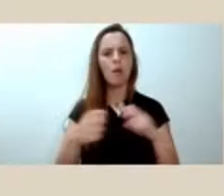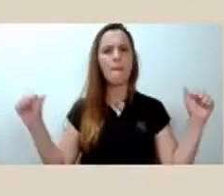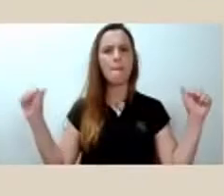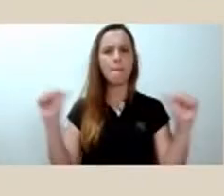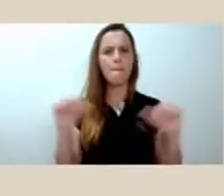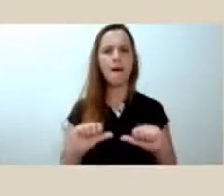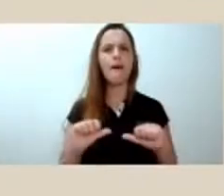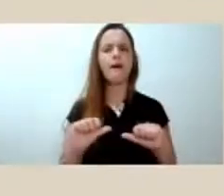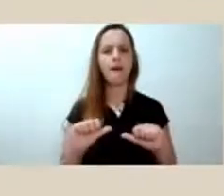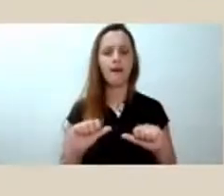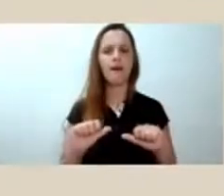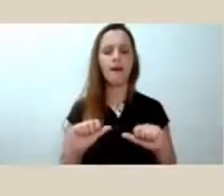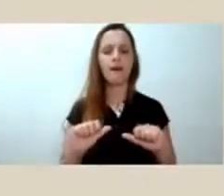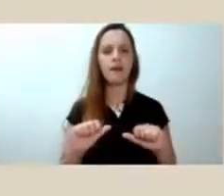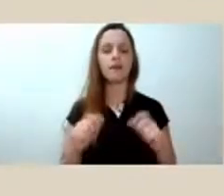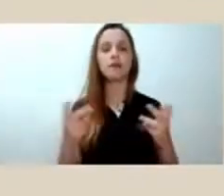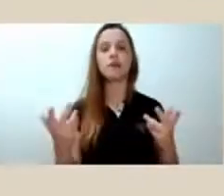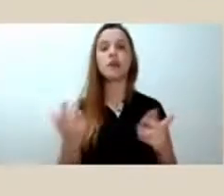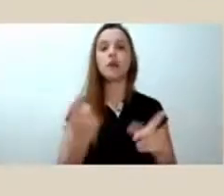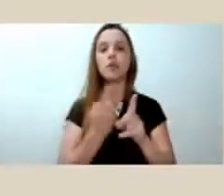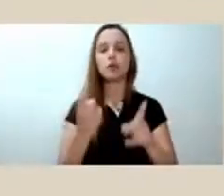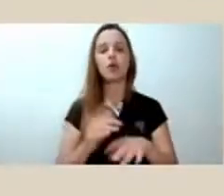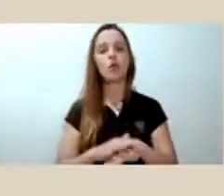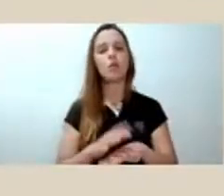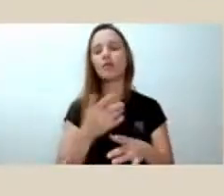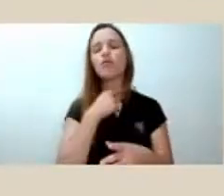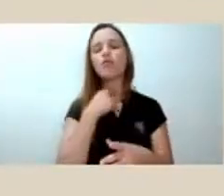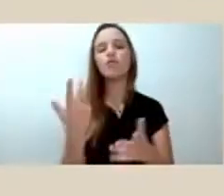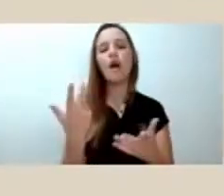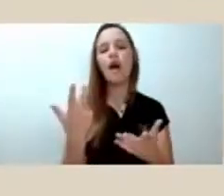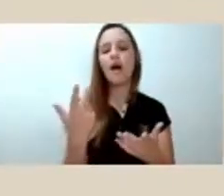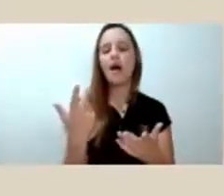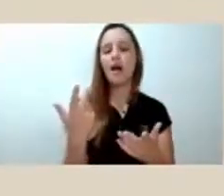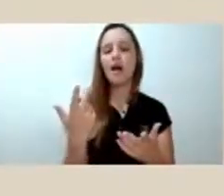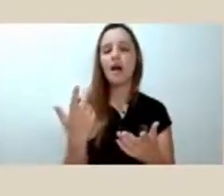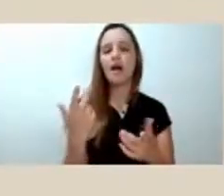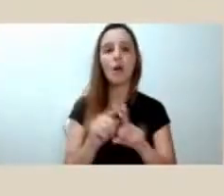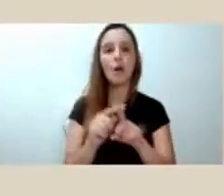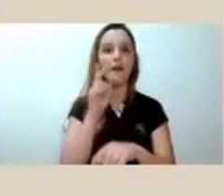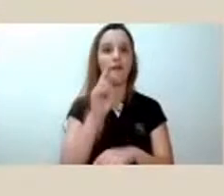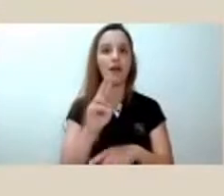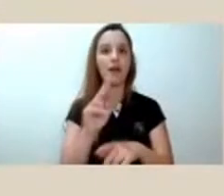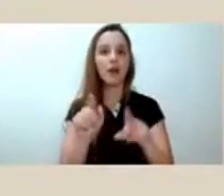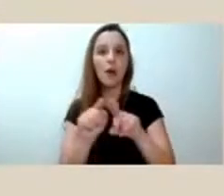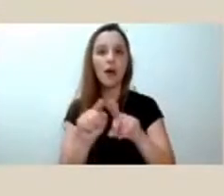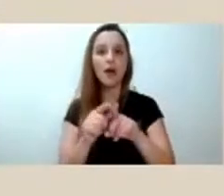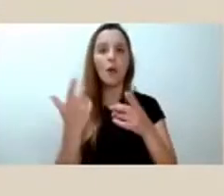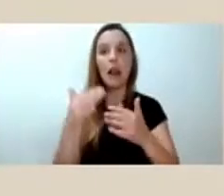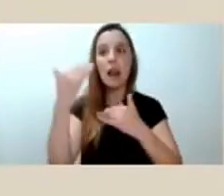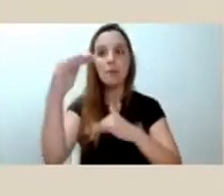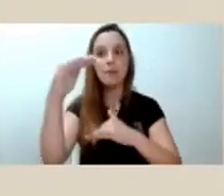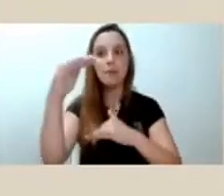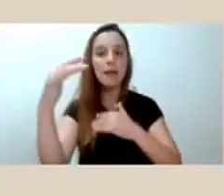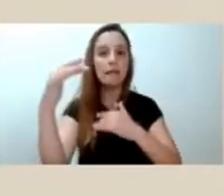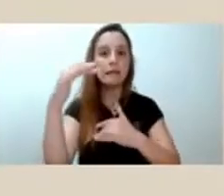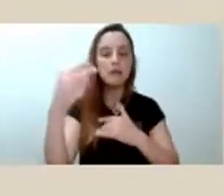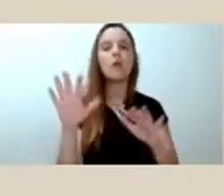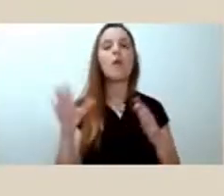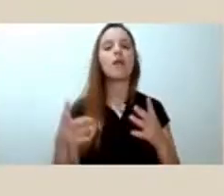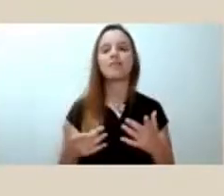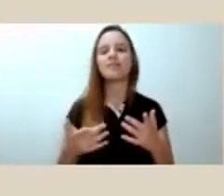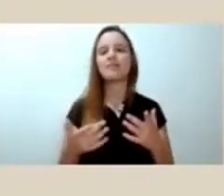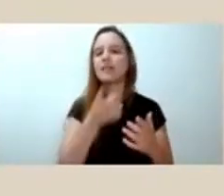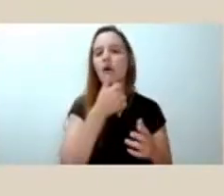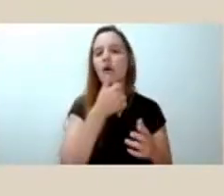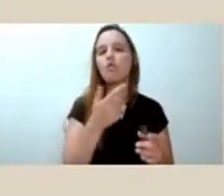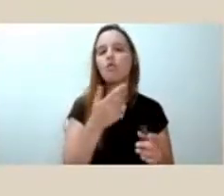is because they kind of eliminate what is seen as outliers. So if there is one, so today they were telling